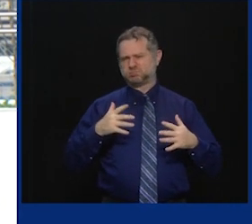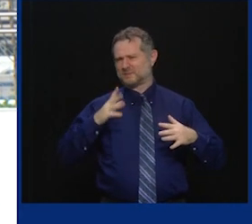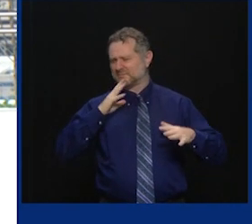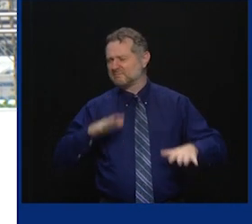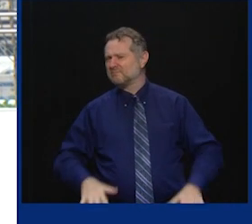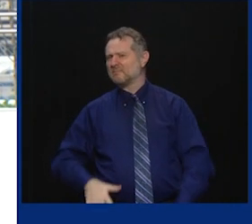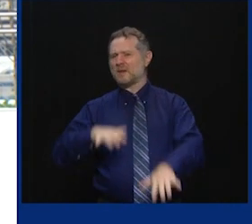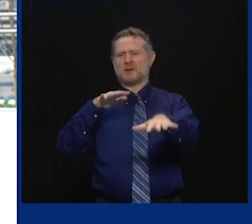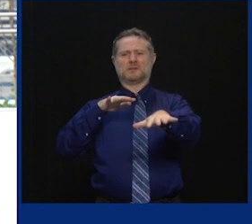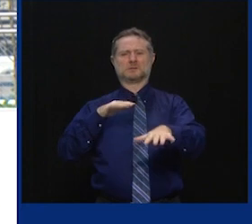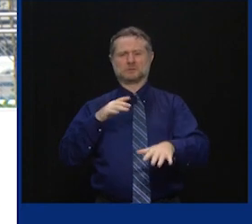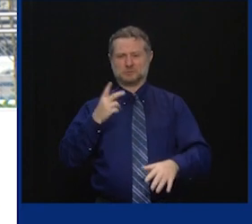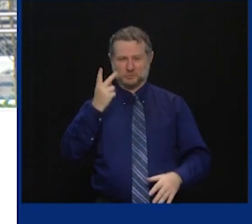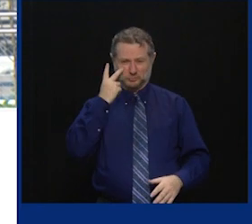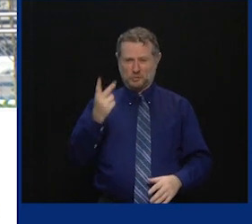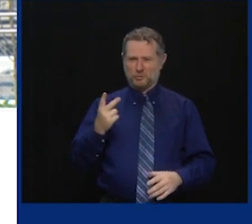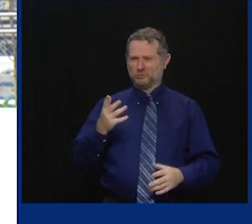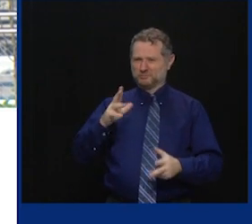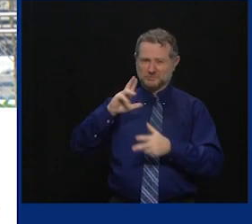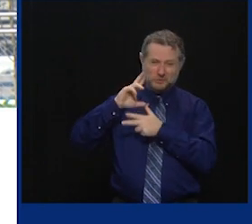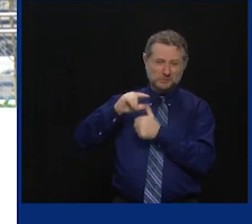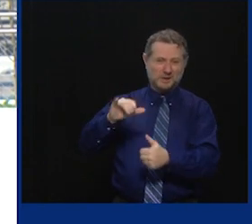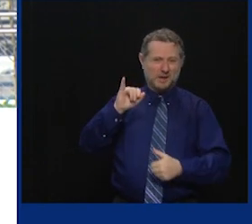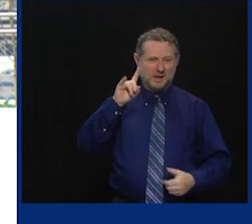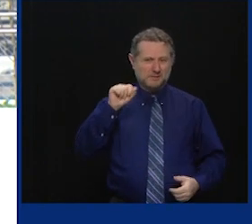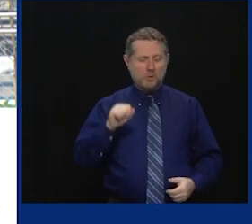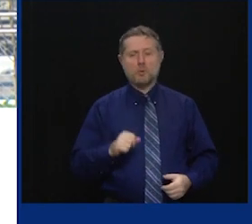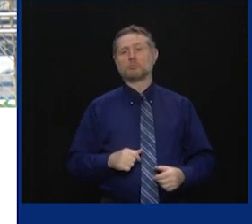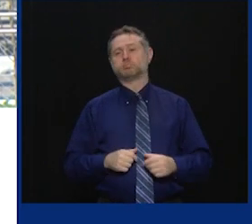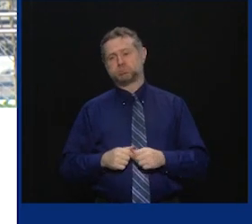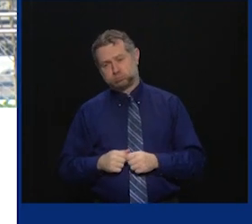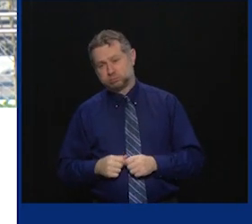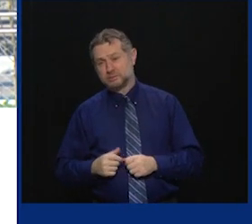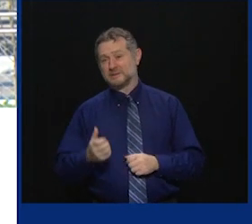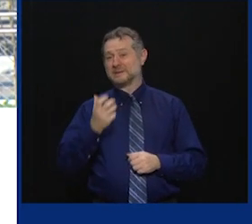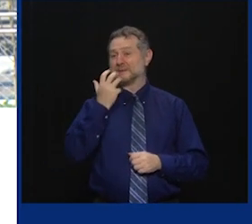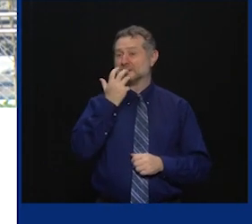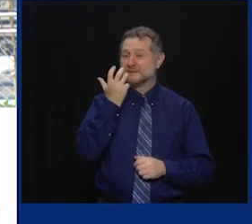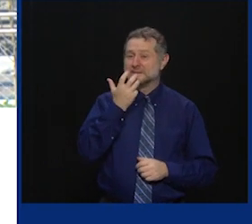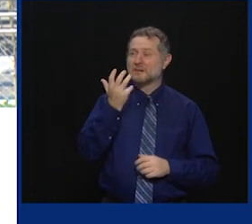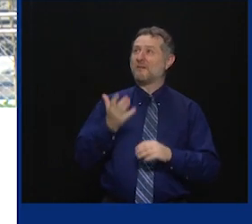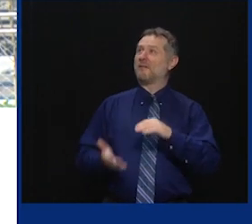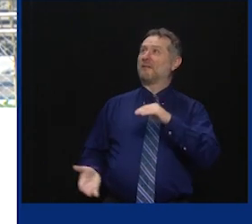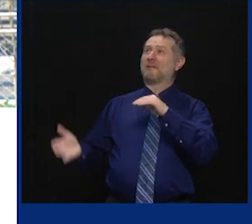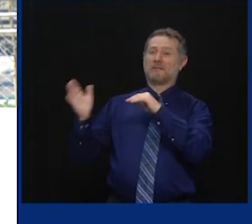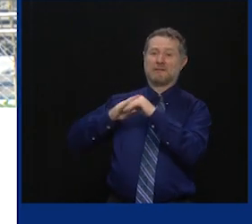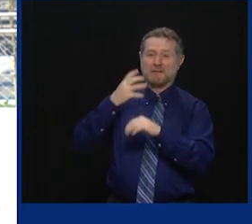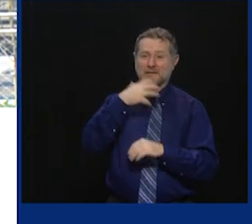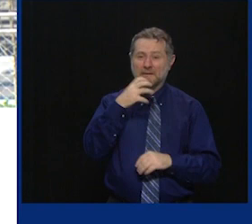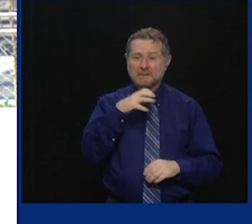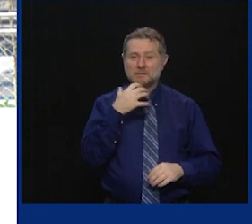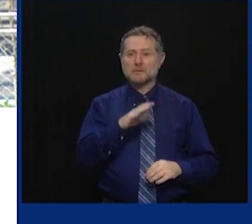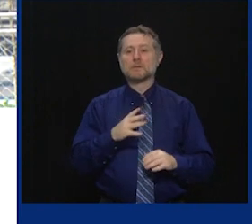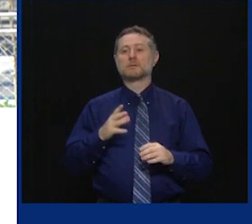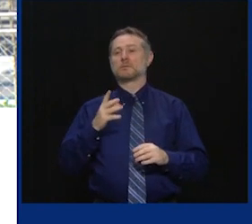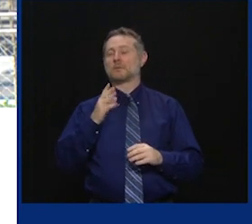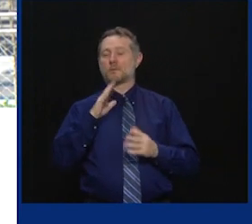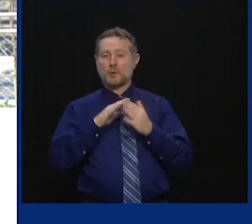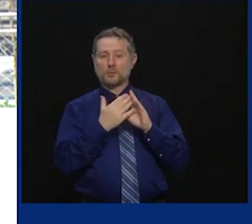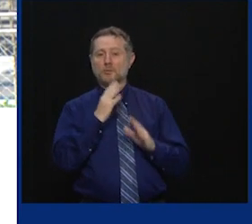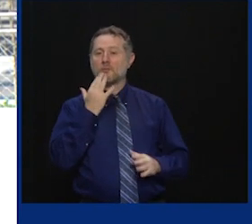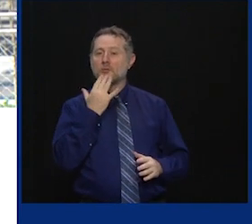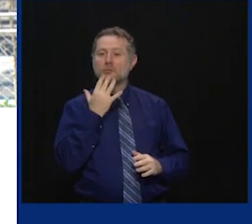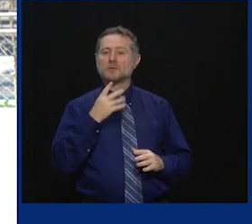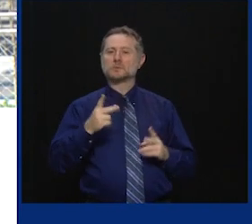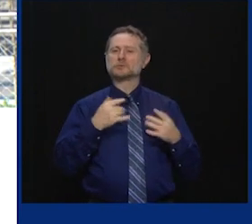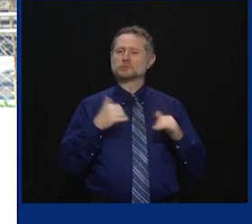Ida, from unprecedented heat waves that too often hit communities of color, and they're still recovering from the